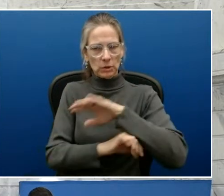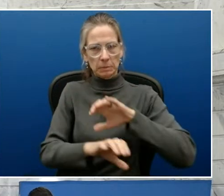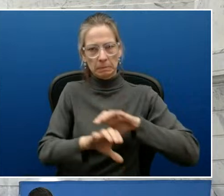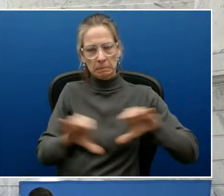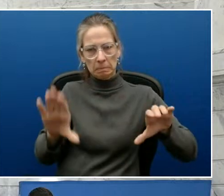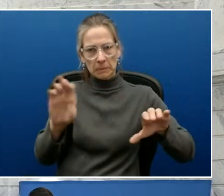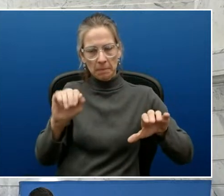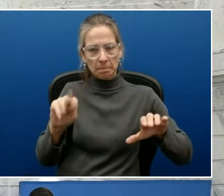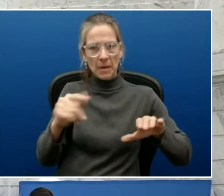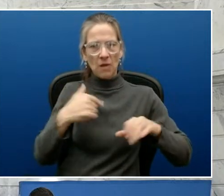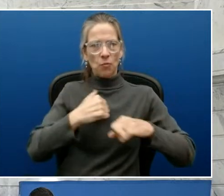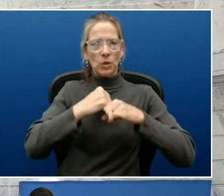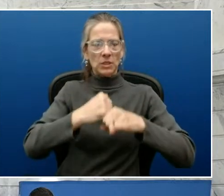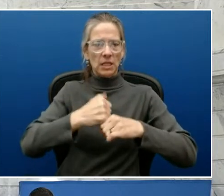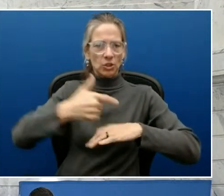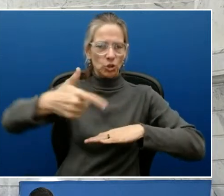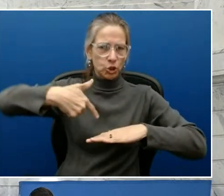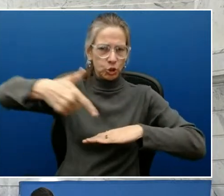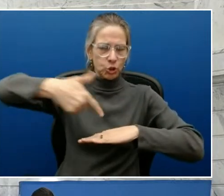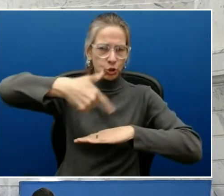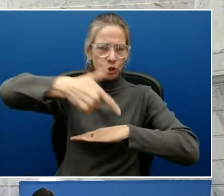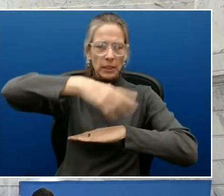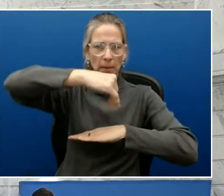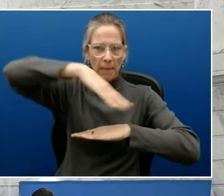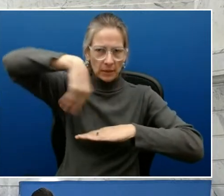coating, sandblasting, and painting.